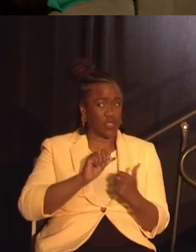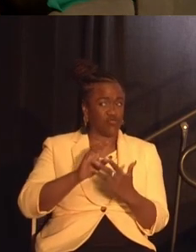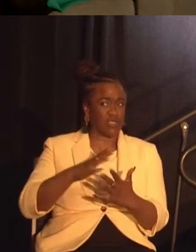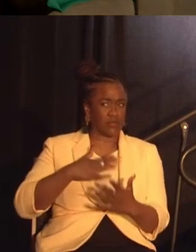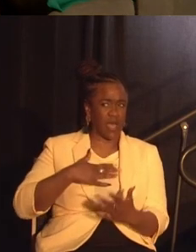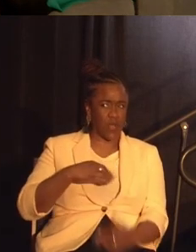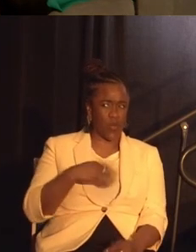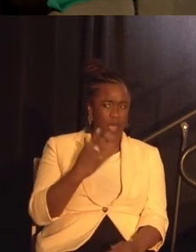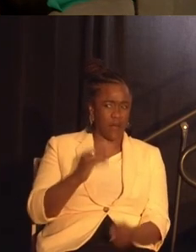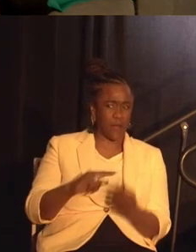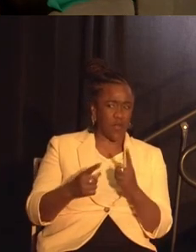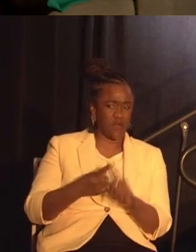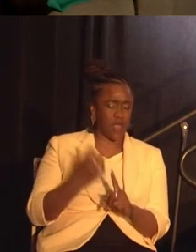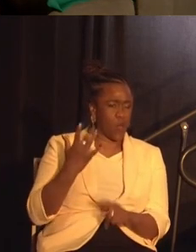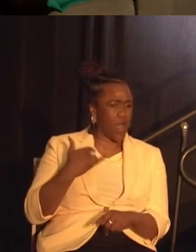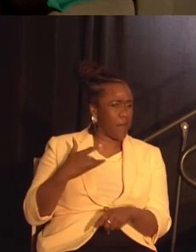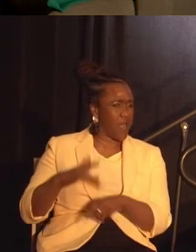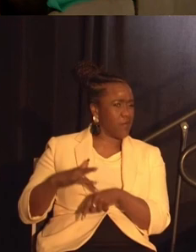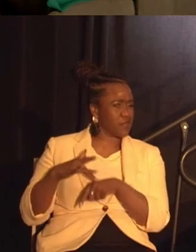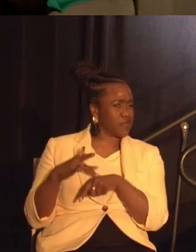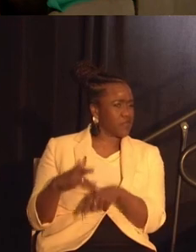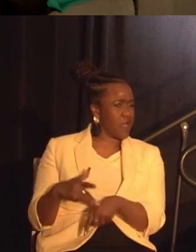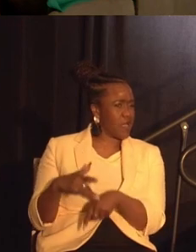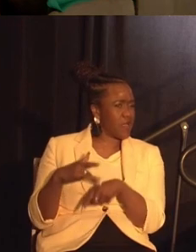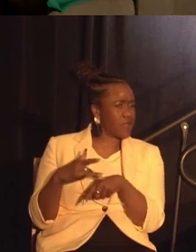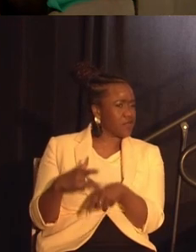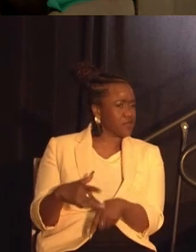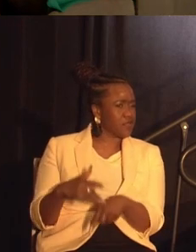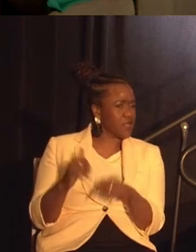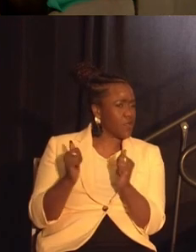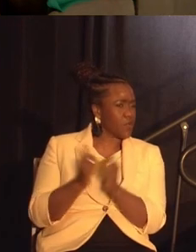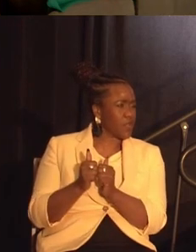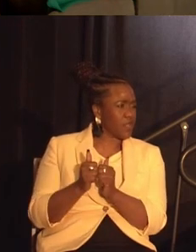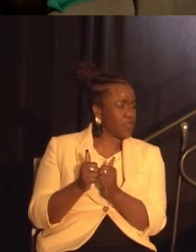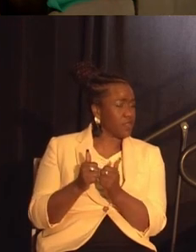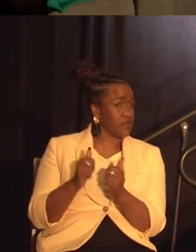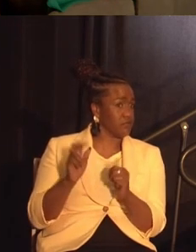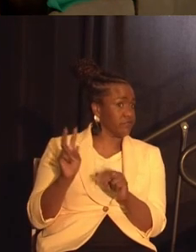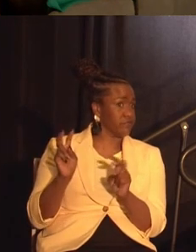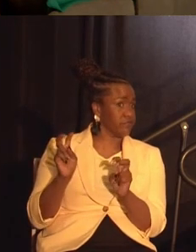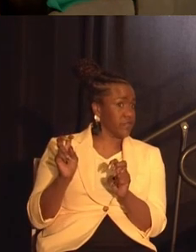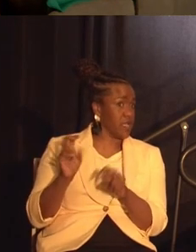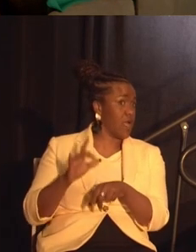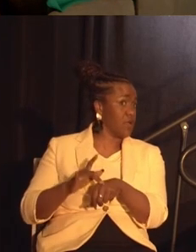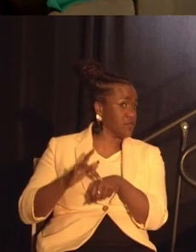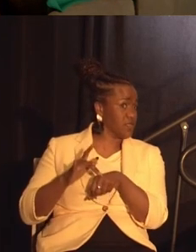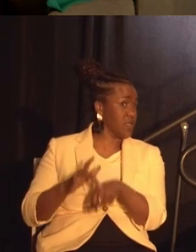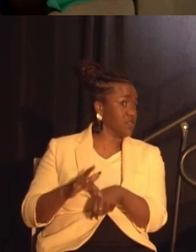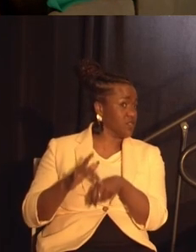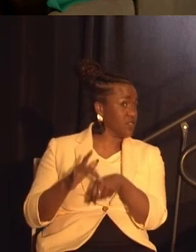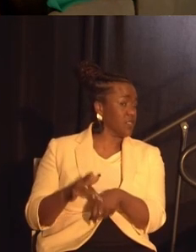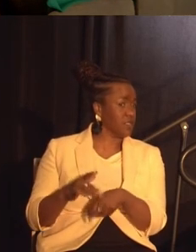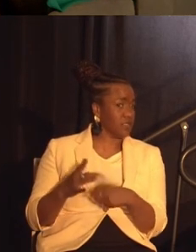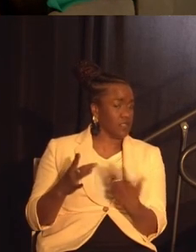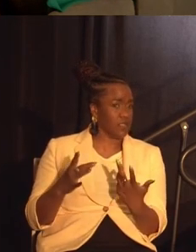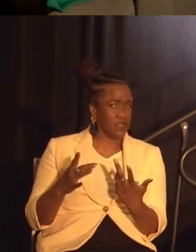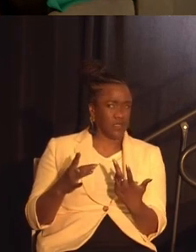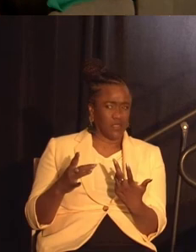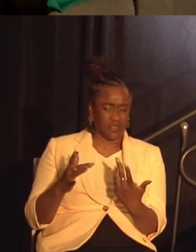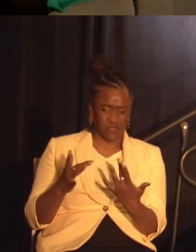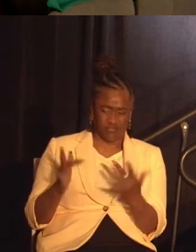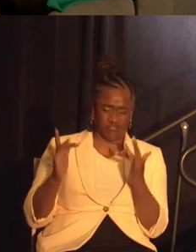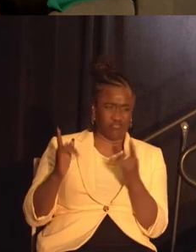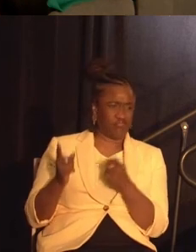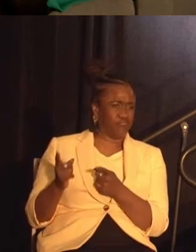and what is the obsession? The obsession, and I'm putting that in all caps, underlined, like bright neon lights